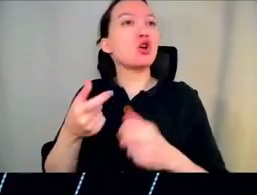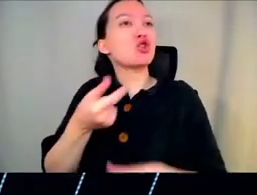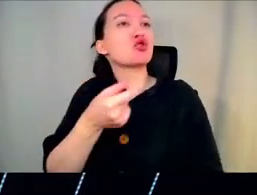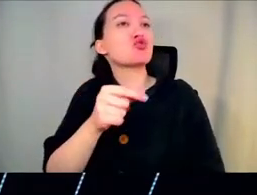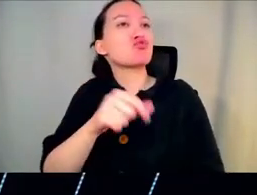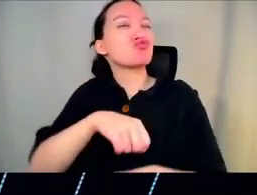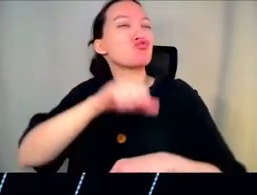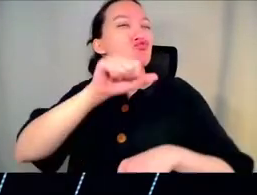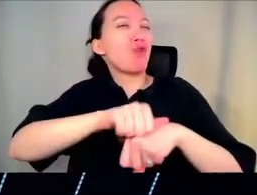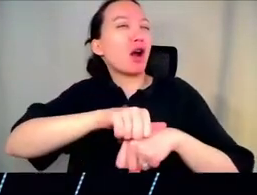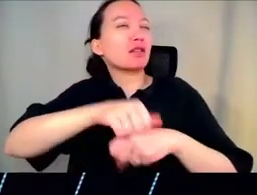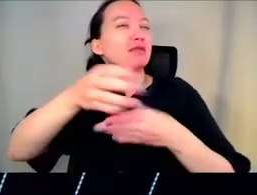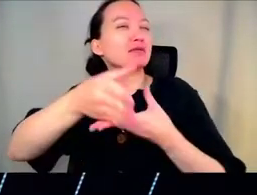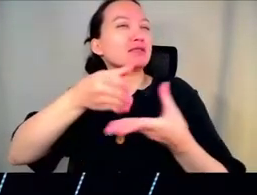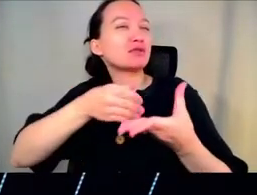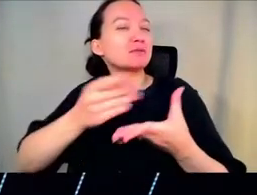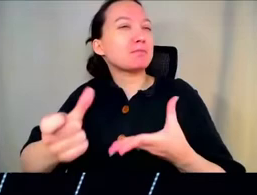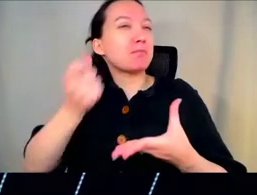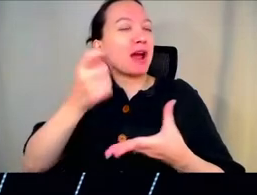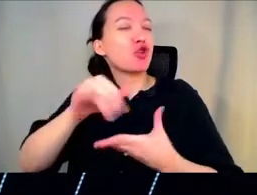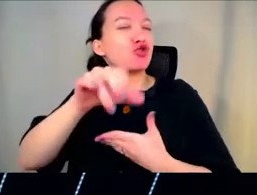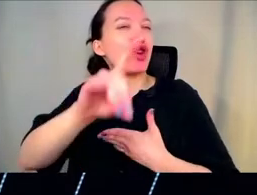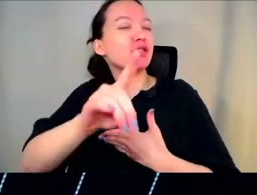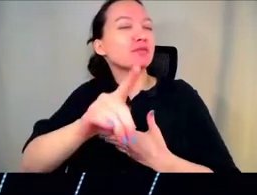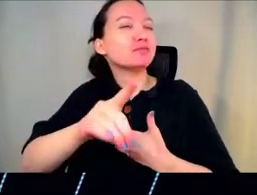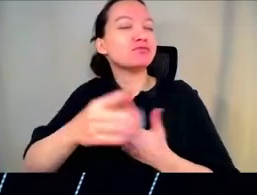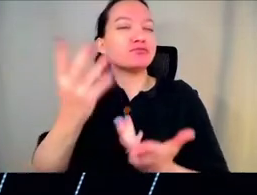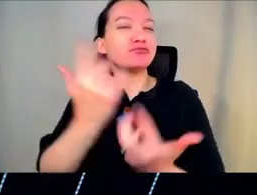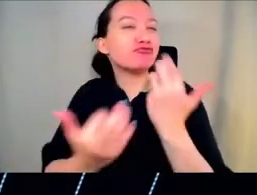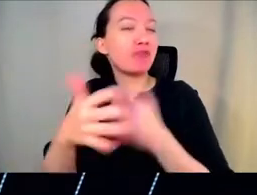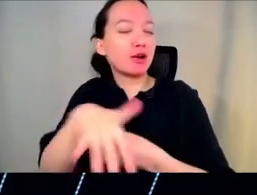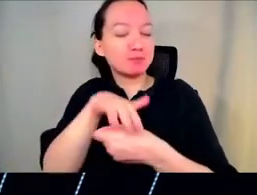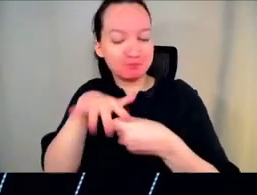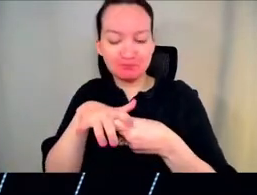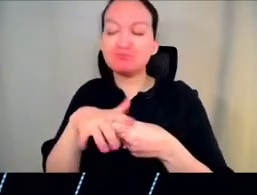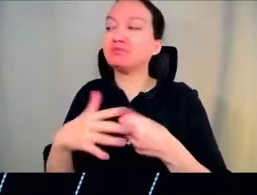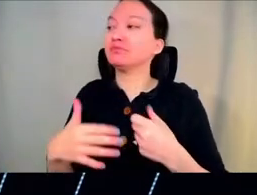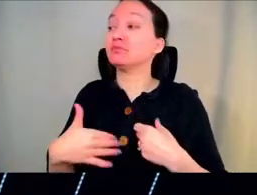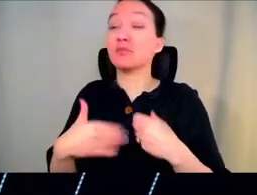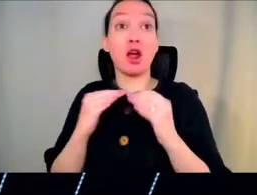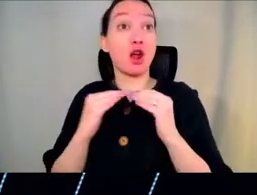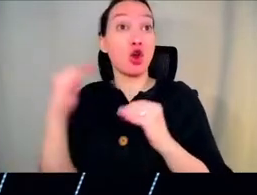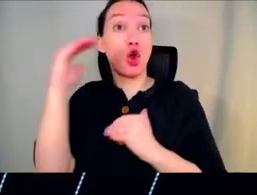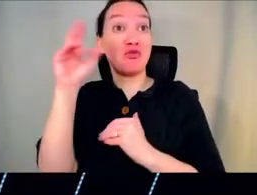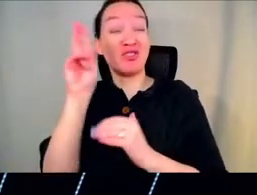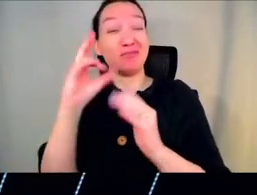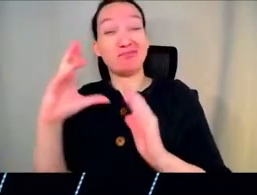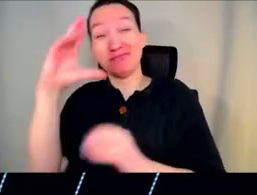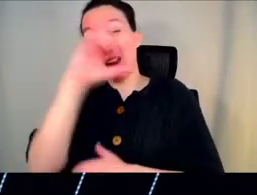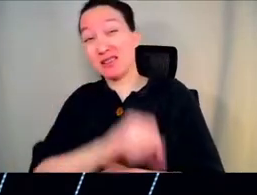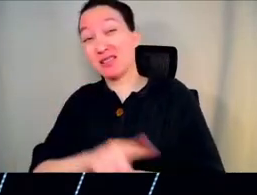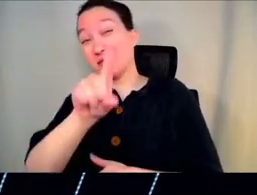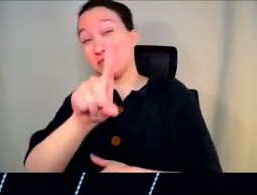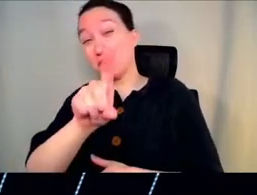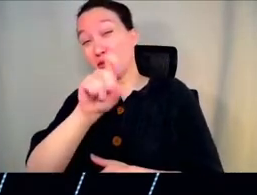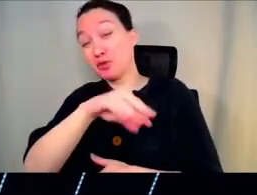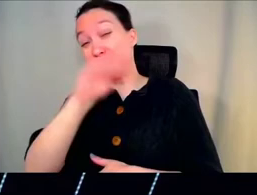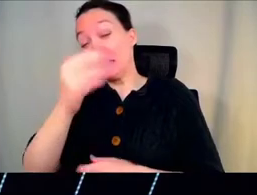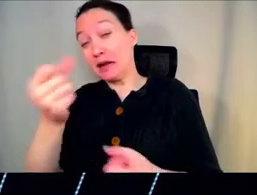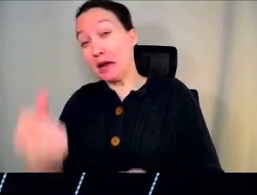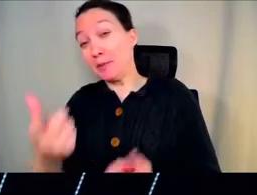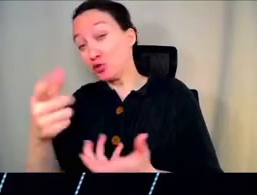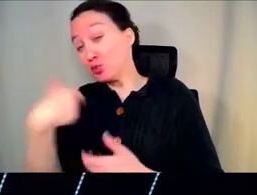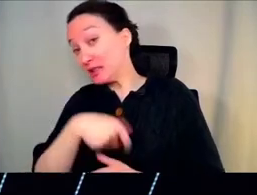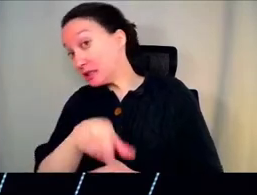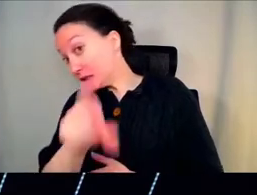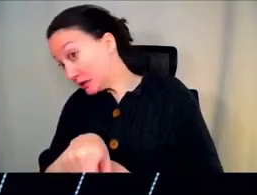of section in our backyard, the fire pit gravel thing. So we got, like, I overestimated by about 100% on how much gravel we